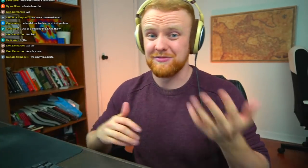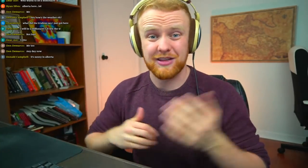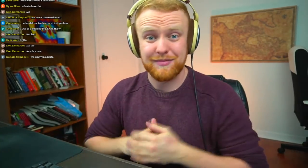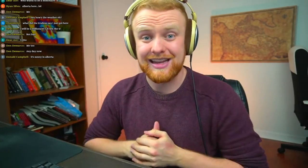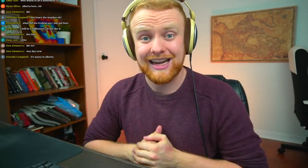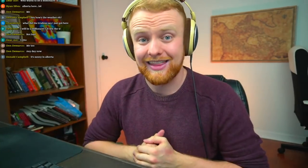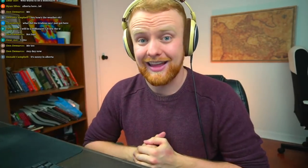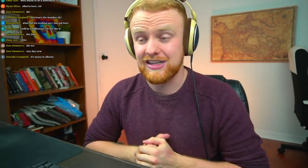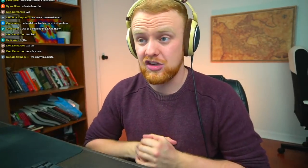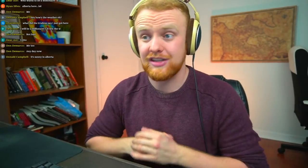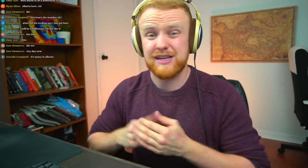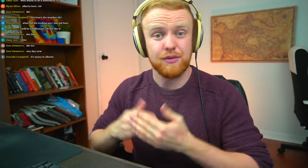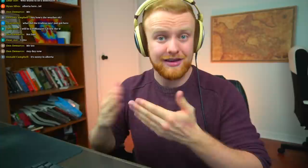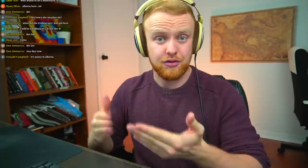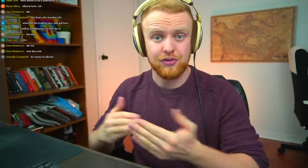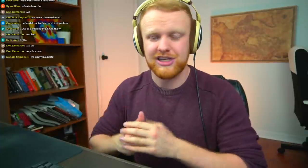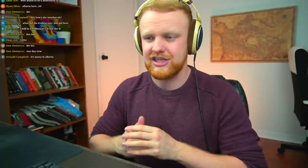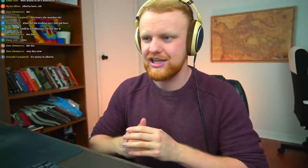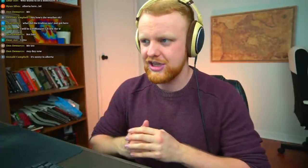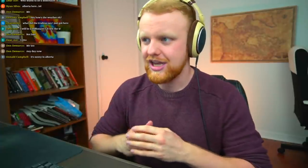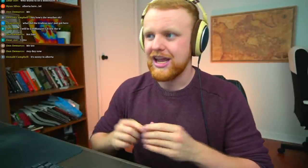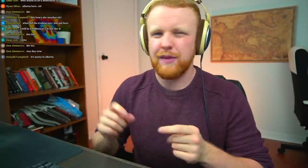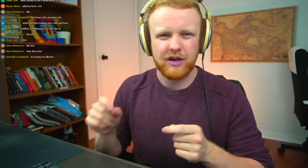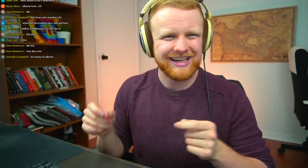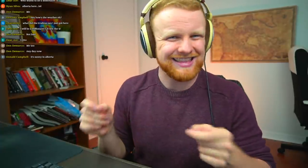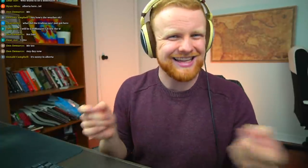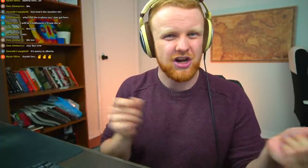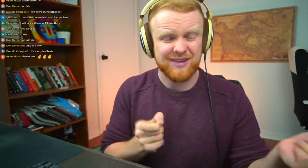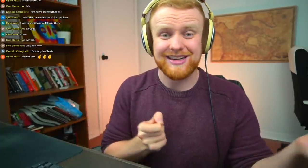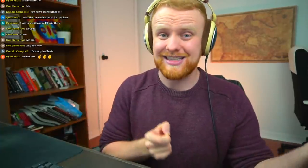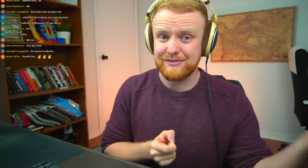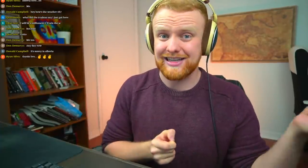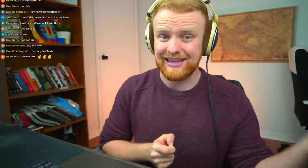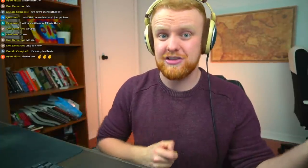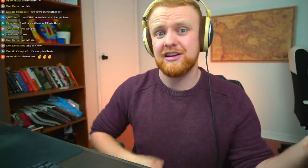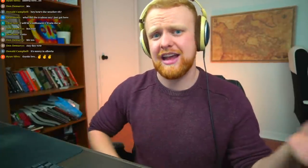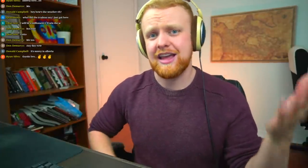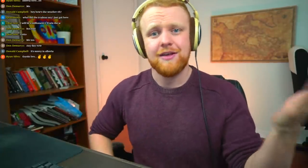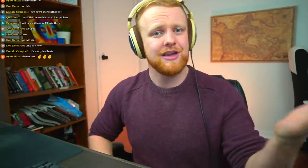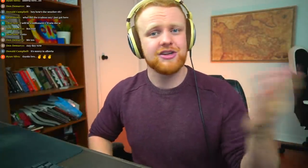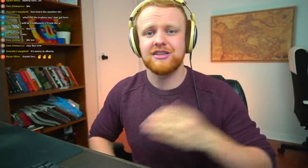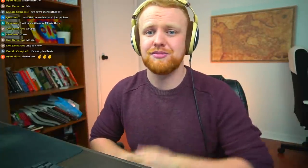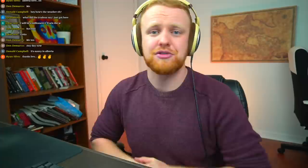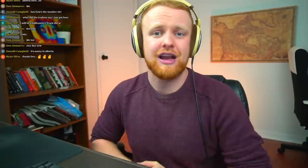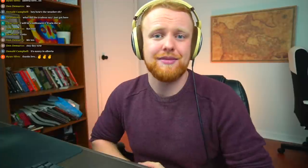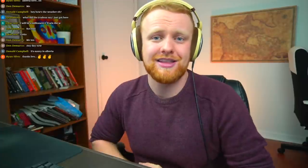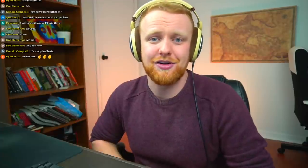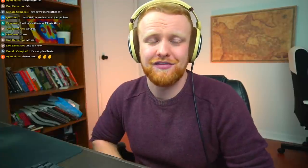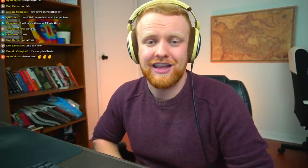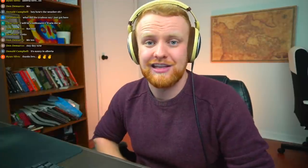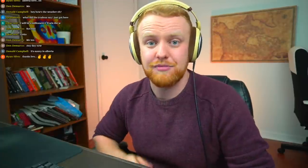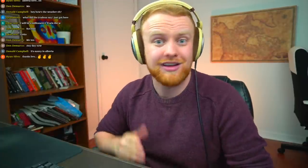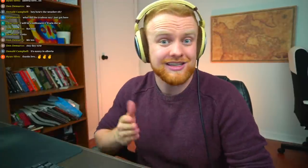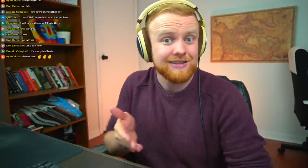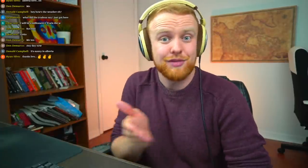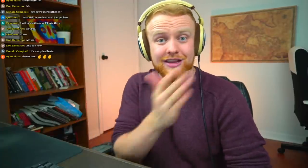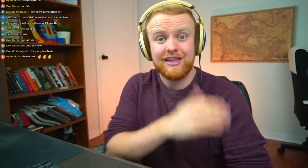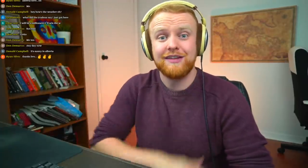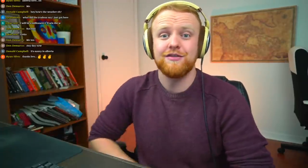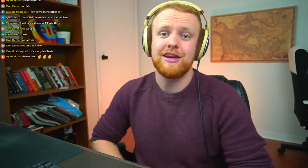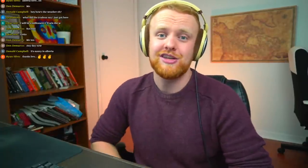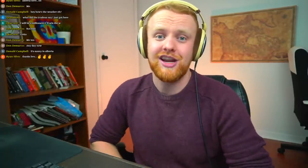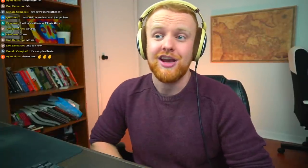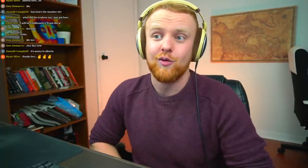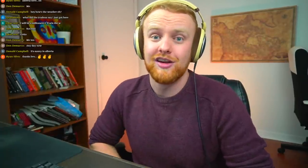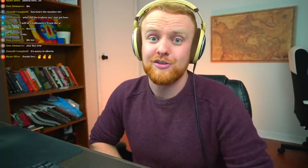but it doesn't really mean anything until it's implemented through legislation. And we're going to get that document, it seems like, later today. Make sure to subscribe, hit the notification bell, because I'm going to bring you